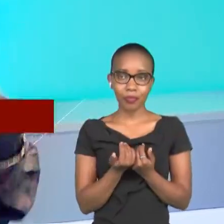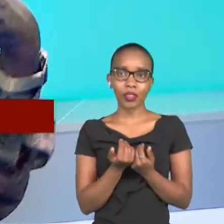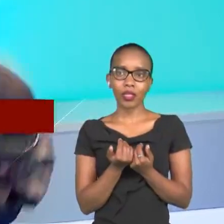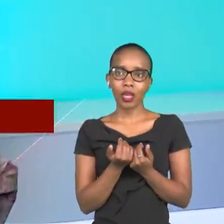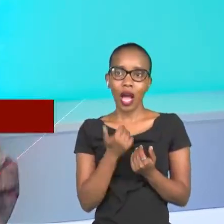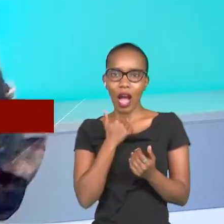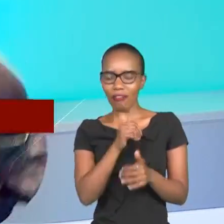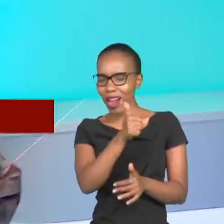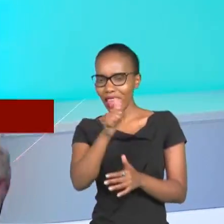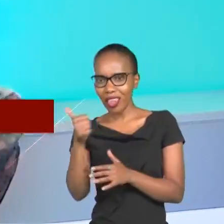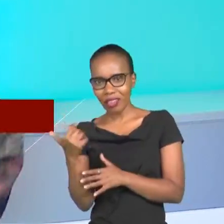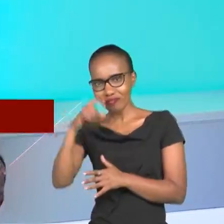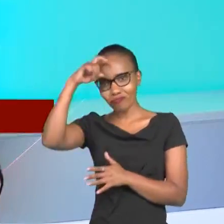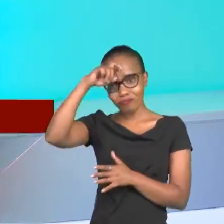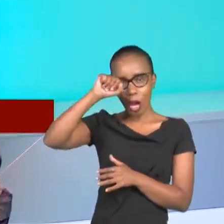you have other smart